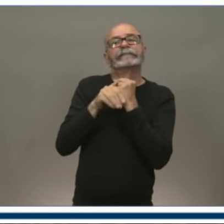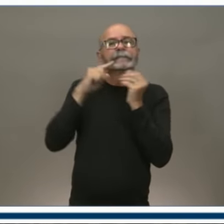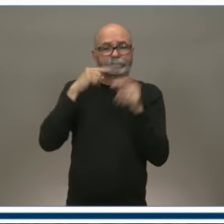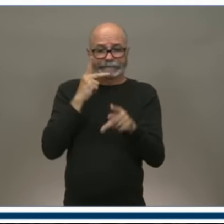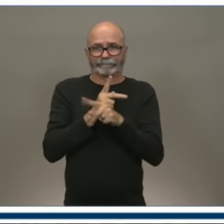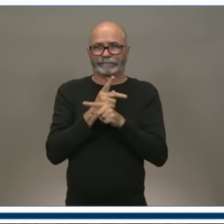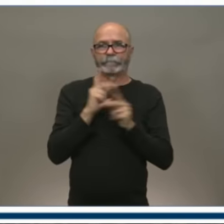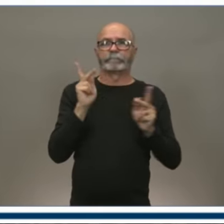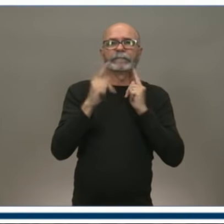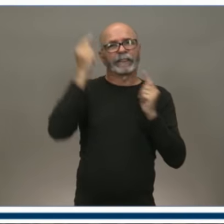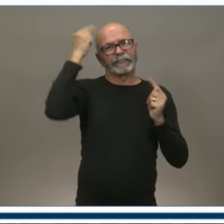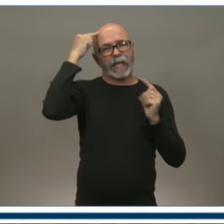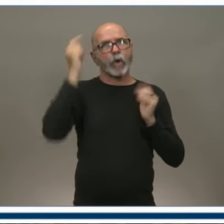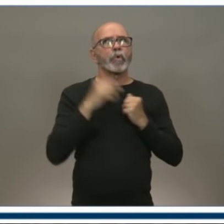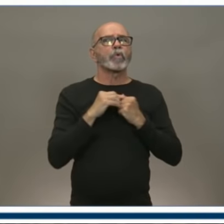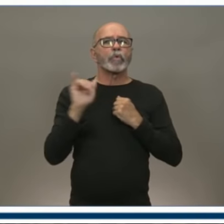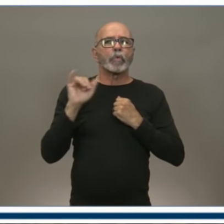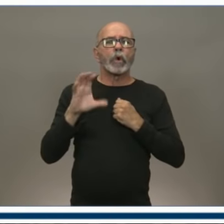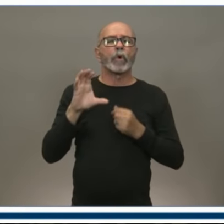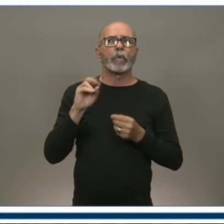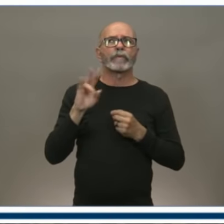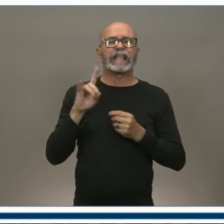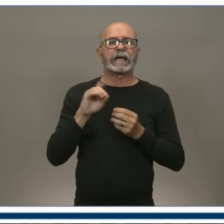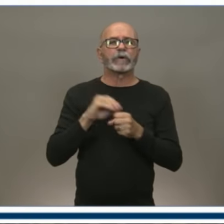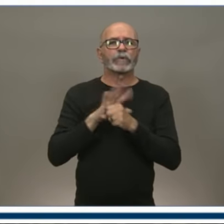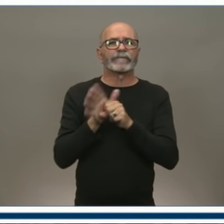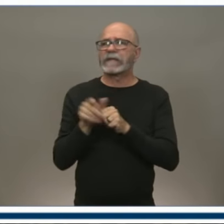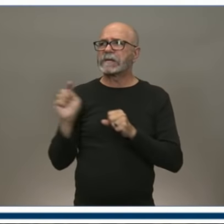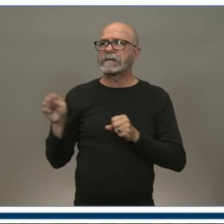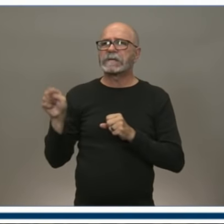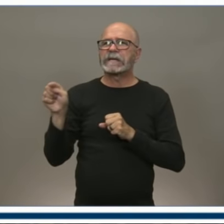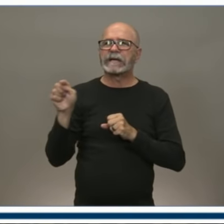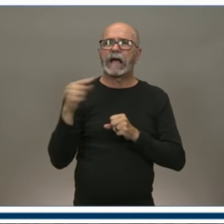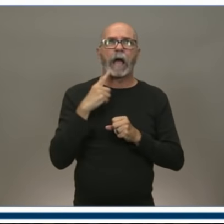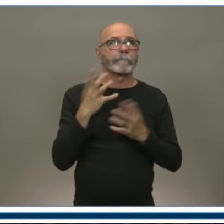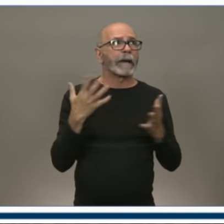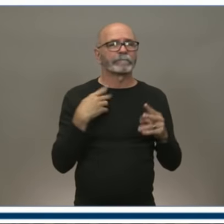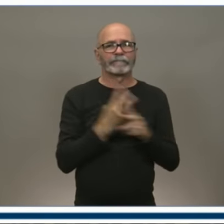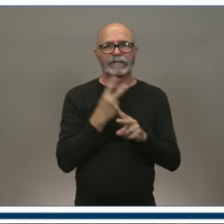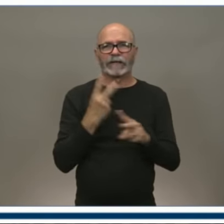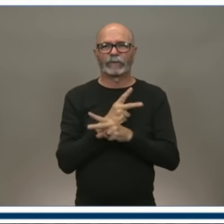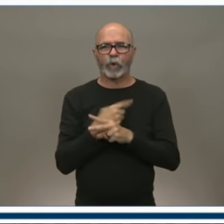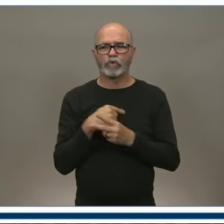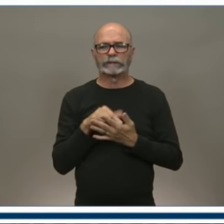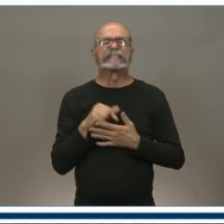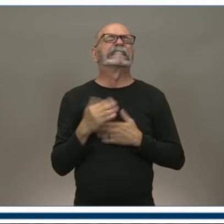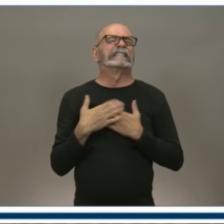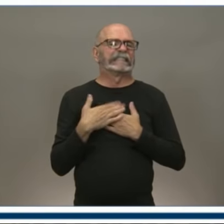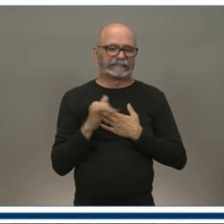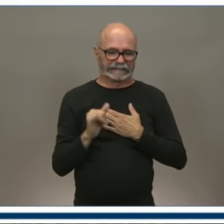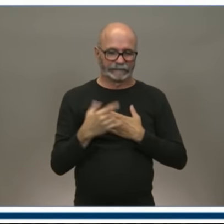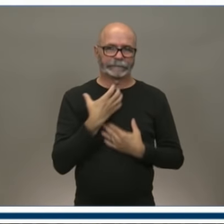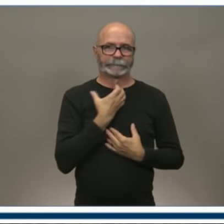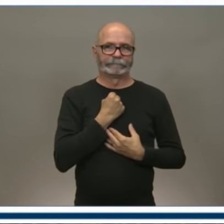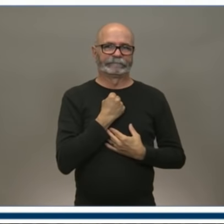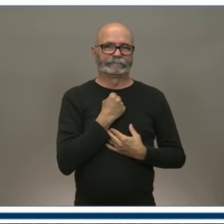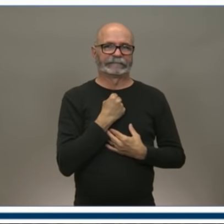forefront of their minds and will be another reminder about their possibly being exposed and what actions they need to